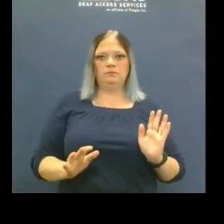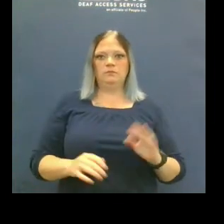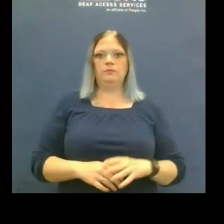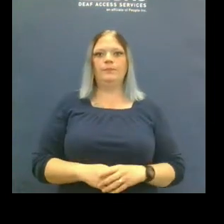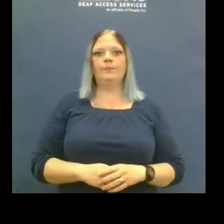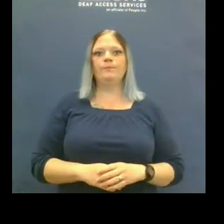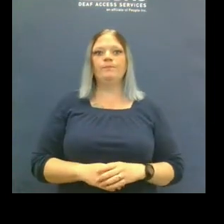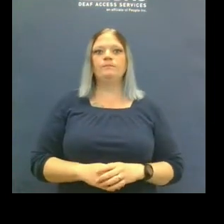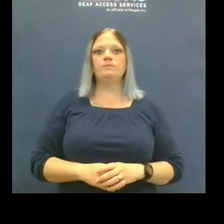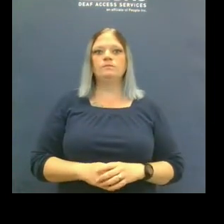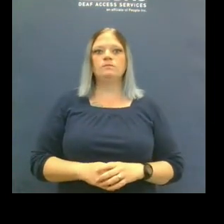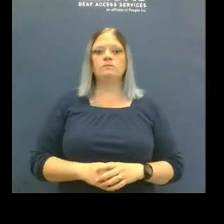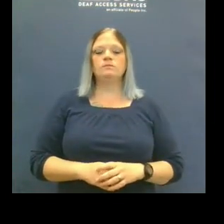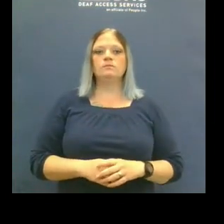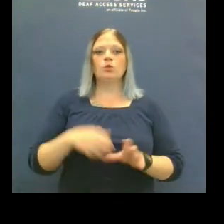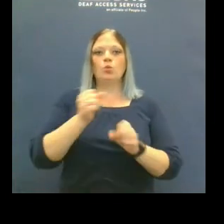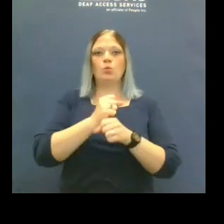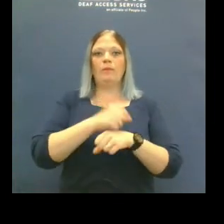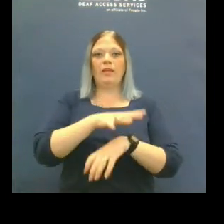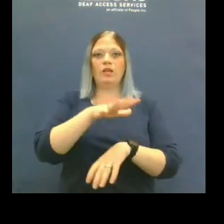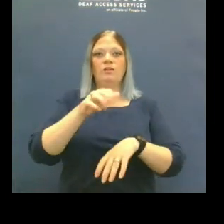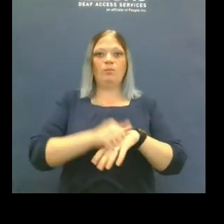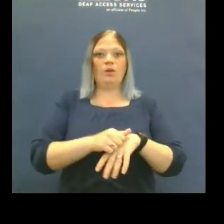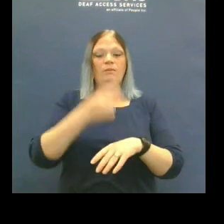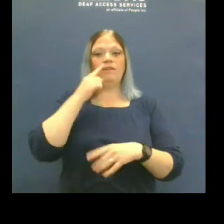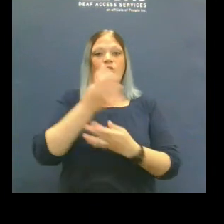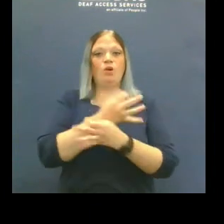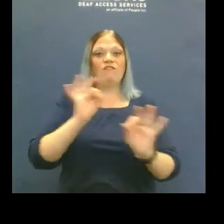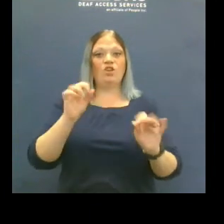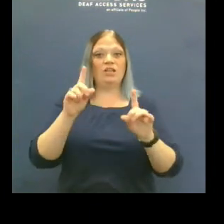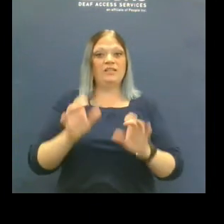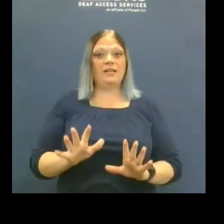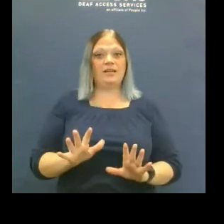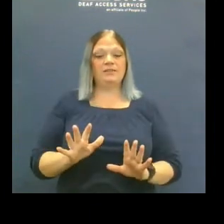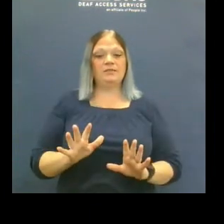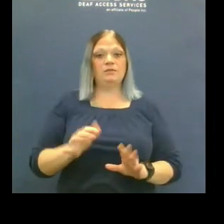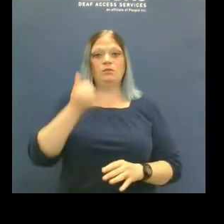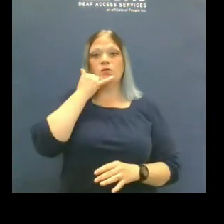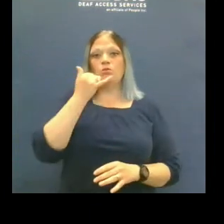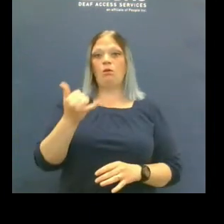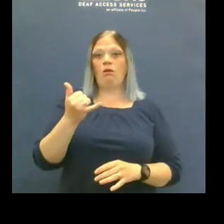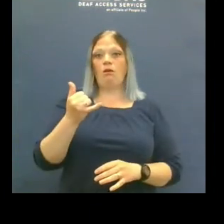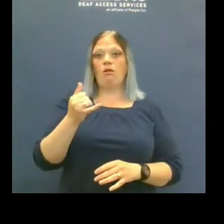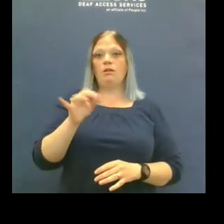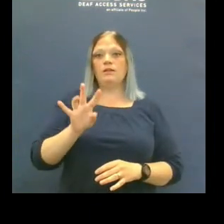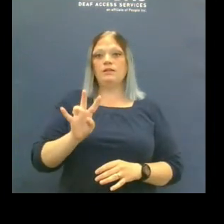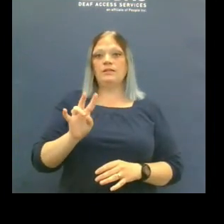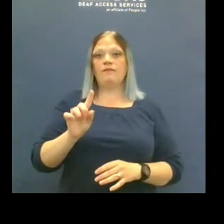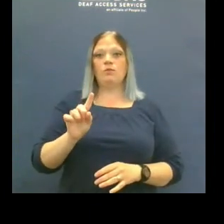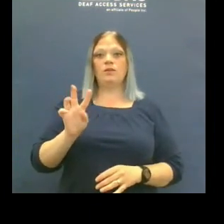So to get an appointment for a free test, you would call our hotline at